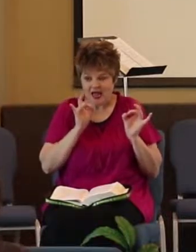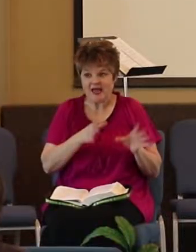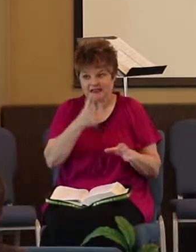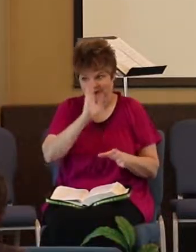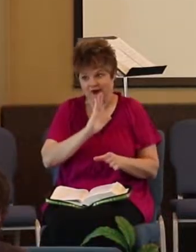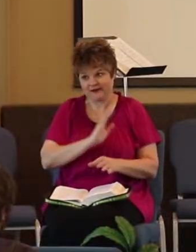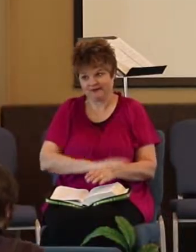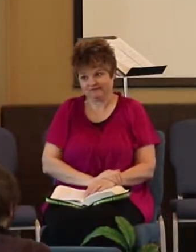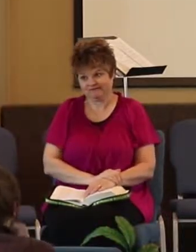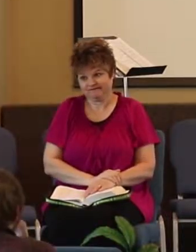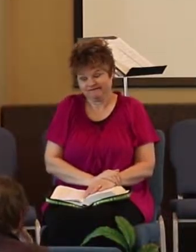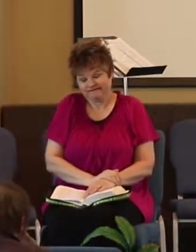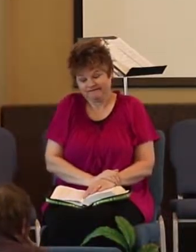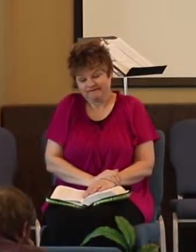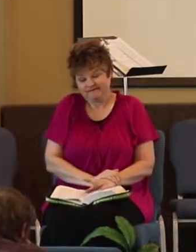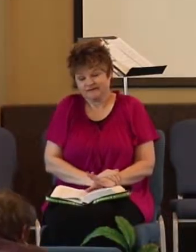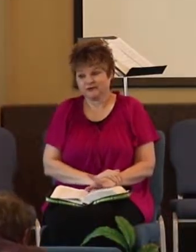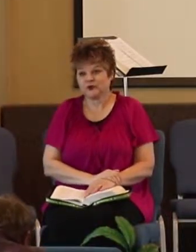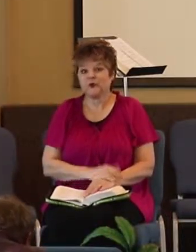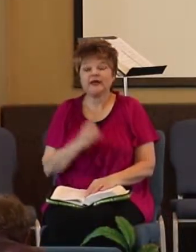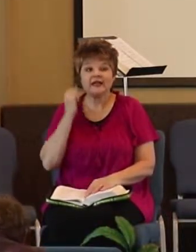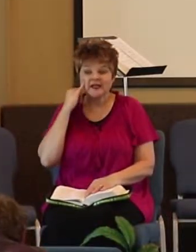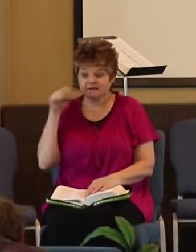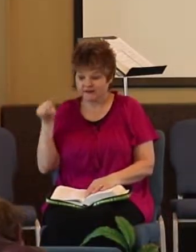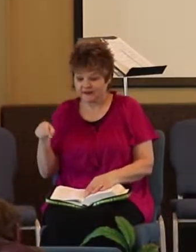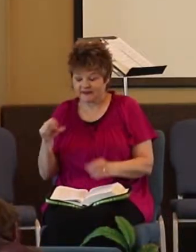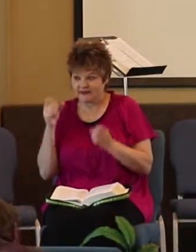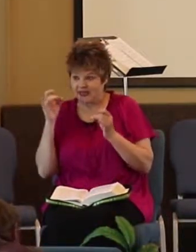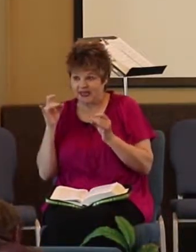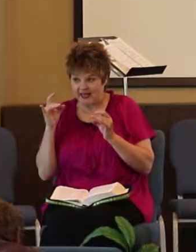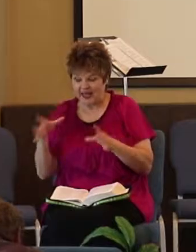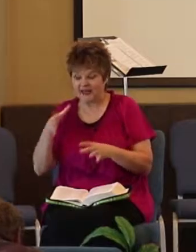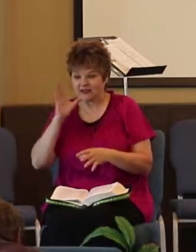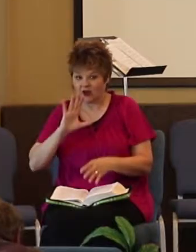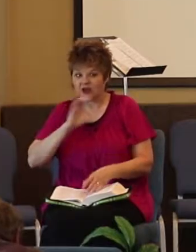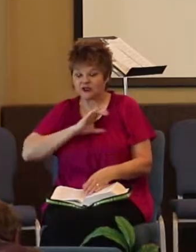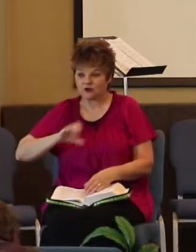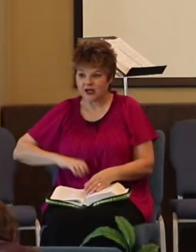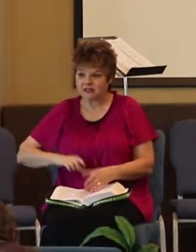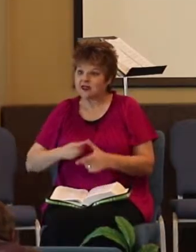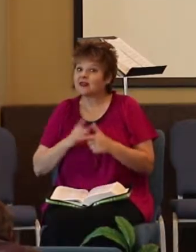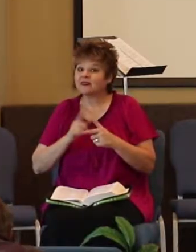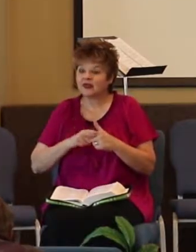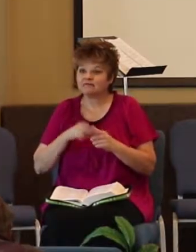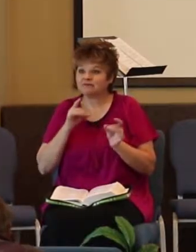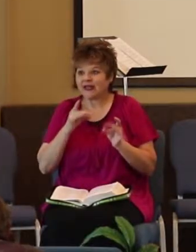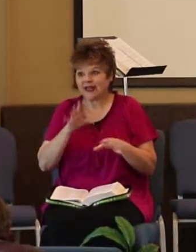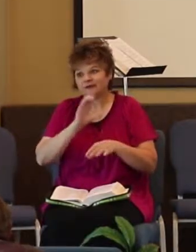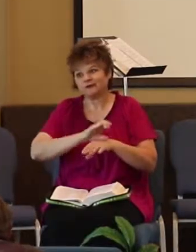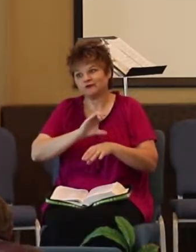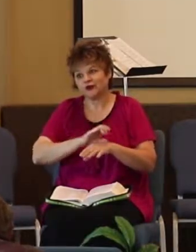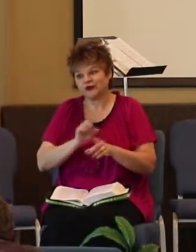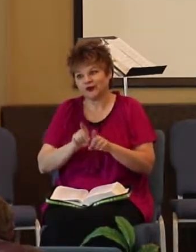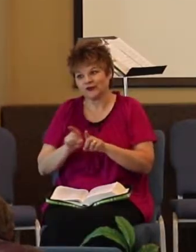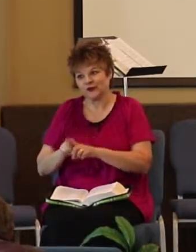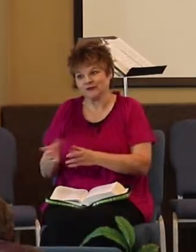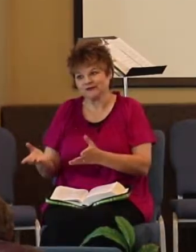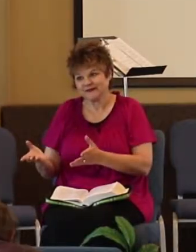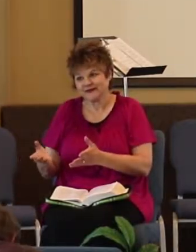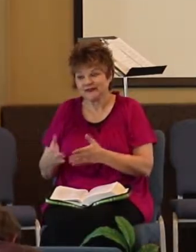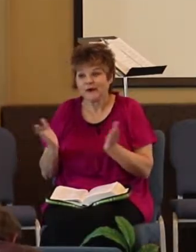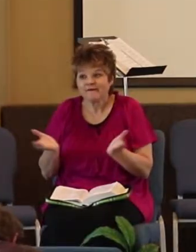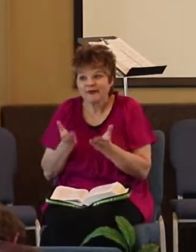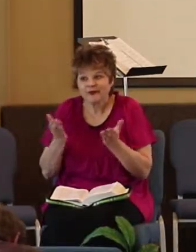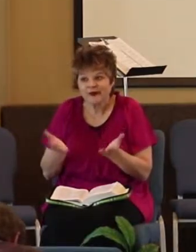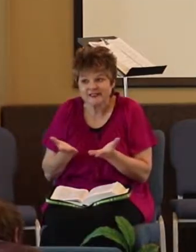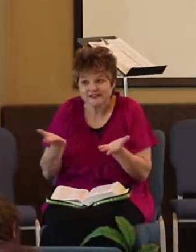God. And if they hate God, they hate Christ, then they hate his church. So have I encouraged you